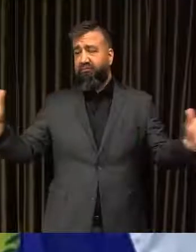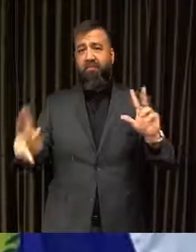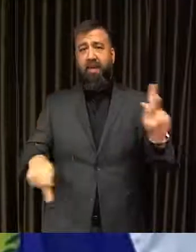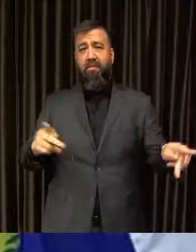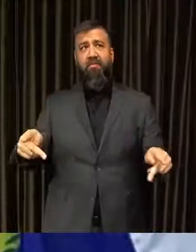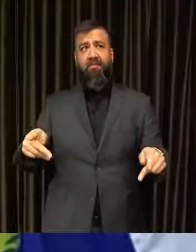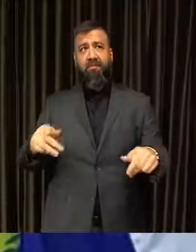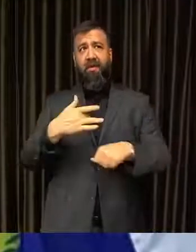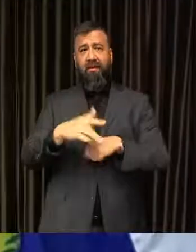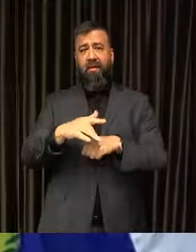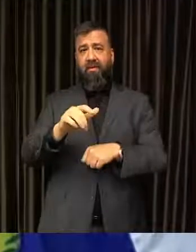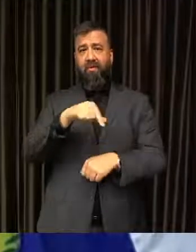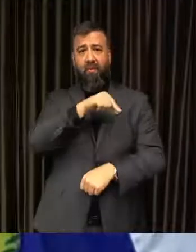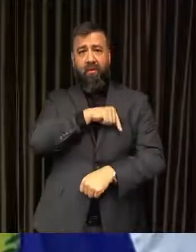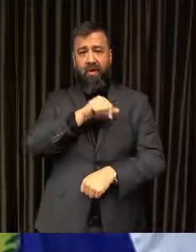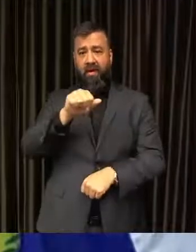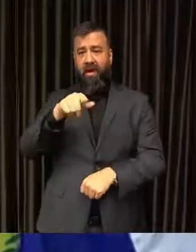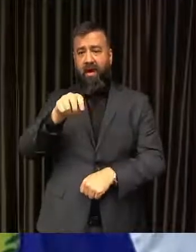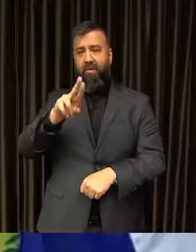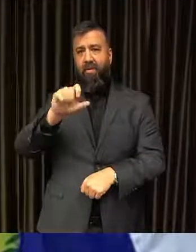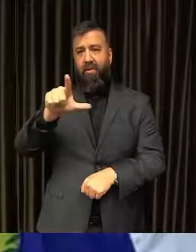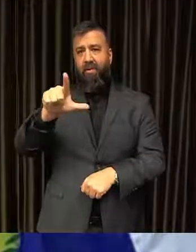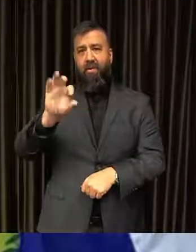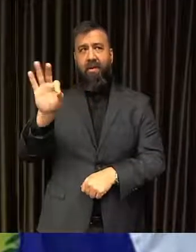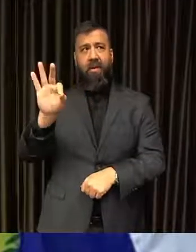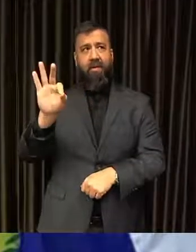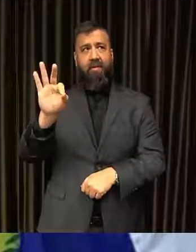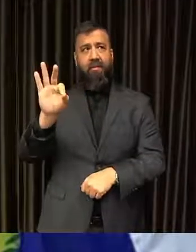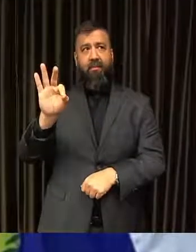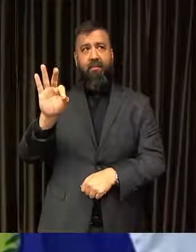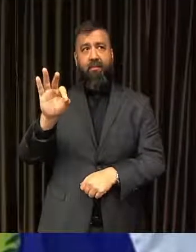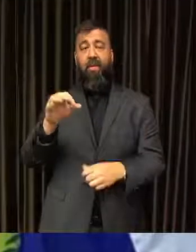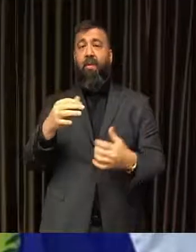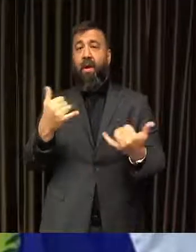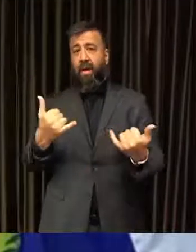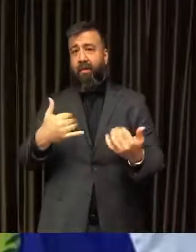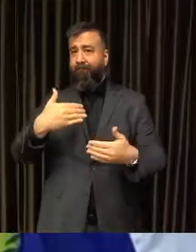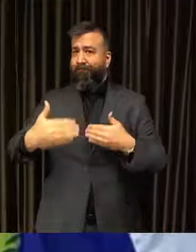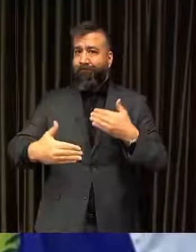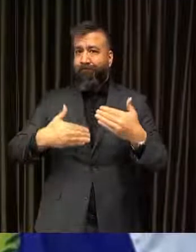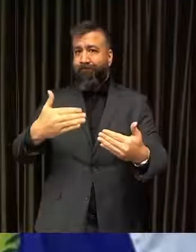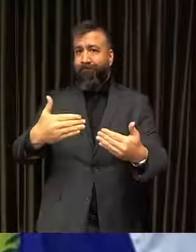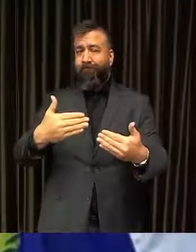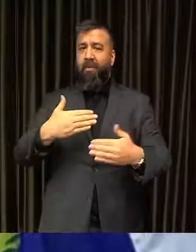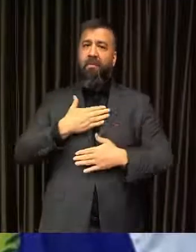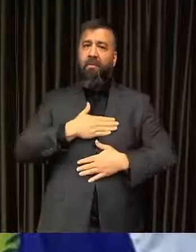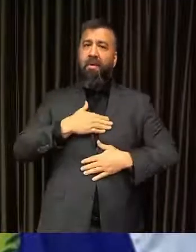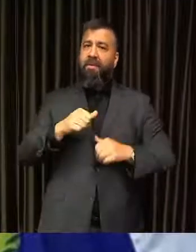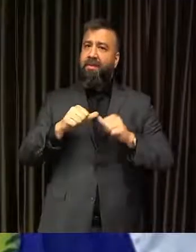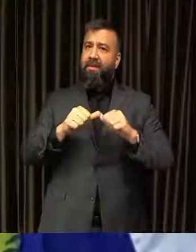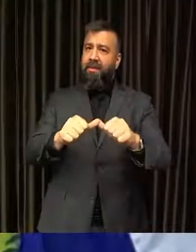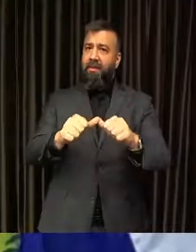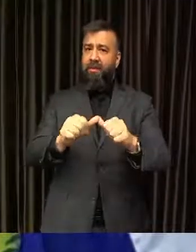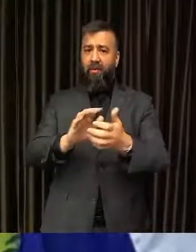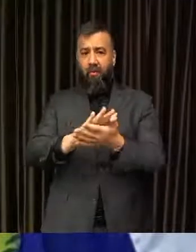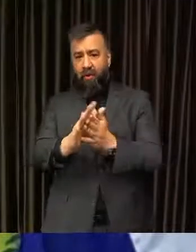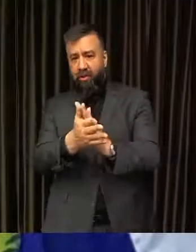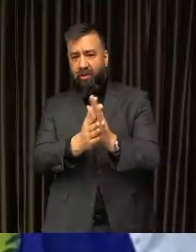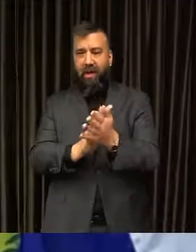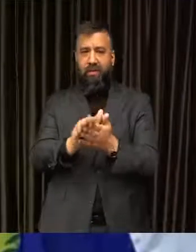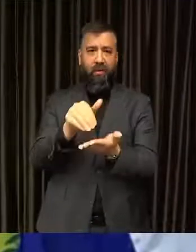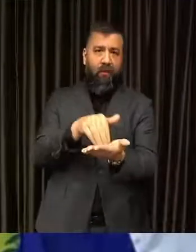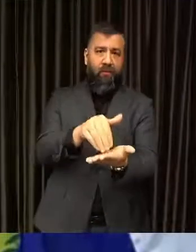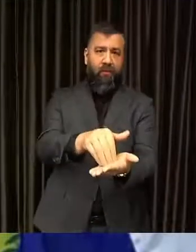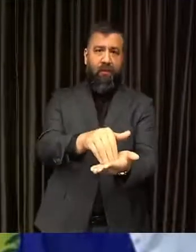process, please continue to practice the public health protocols that have proven to help slow down the spread of this virus. Wash your hands